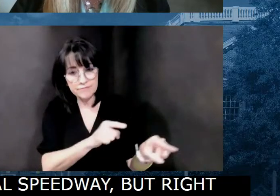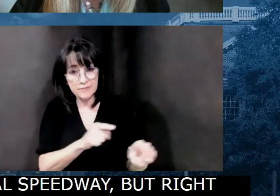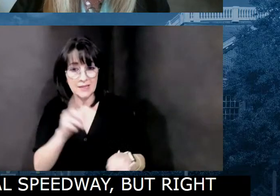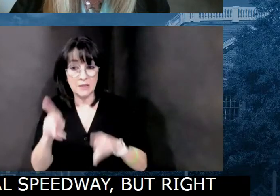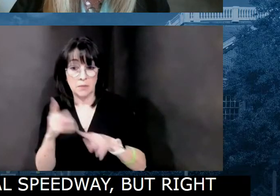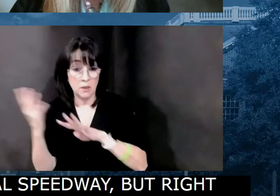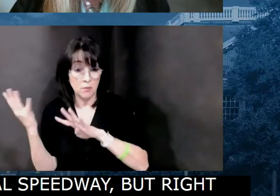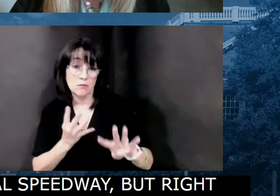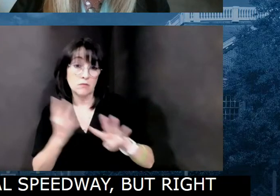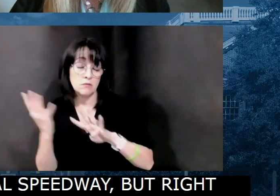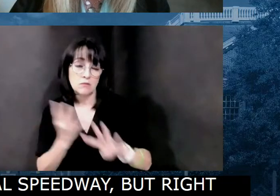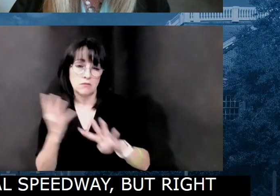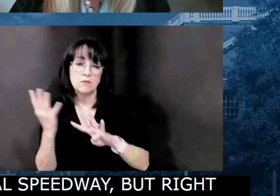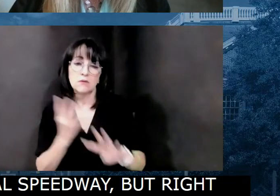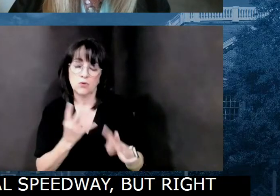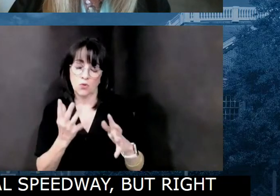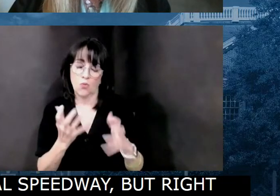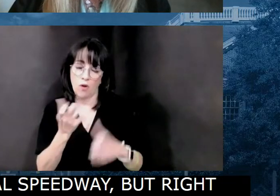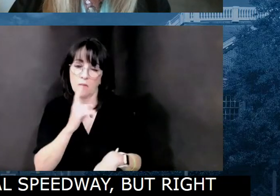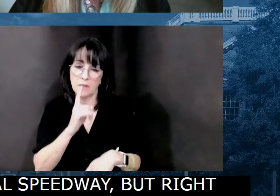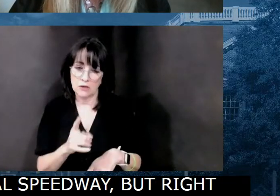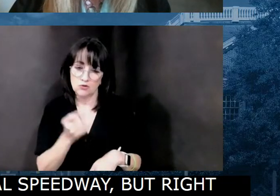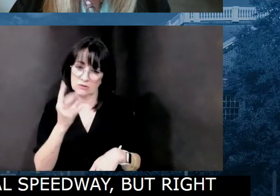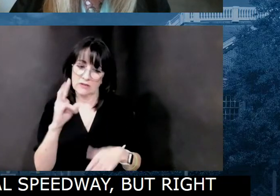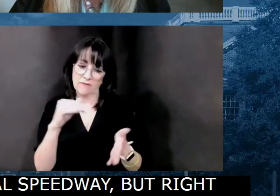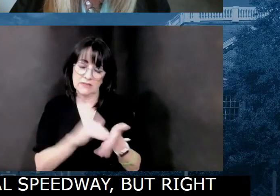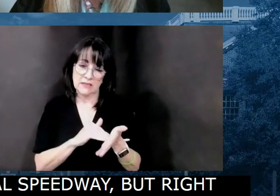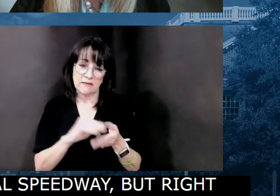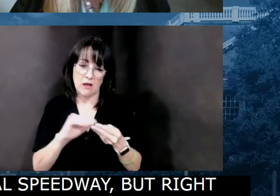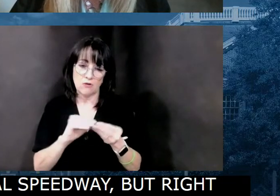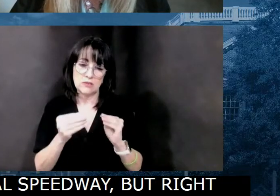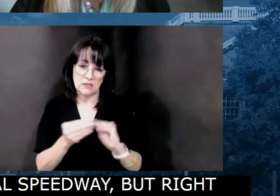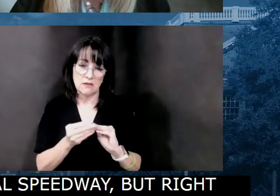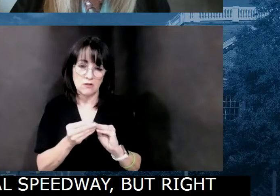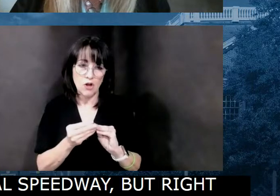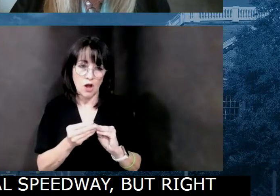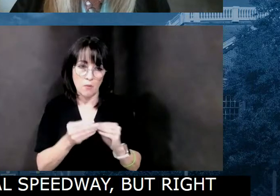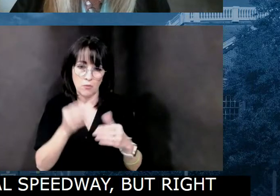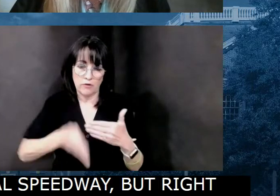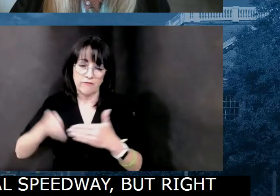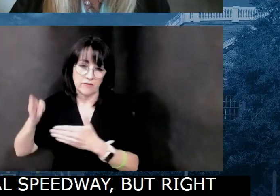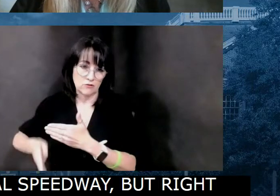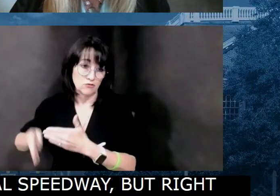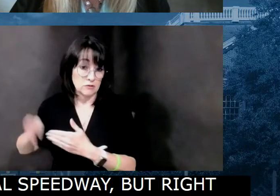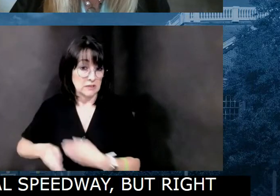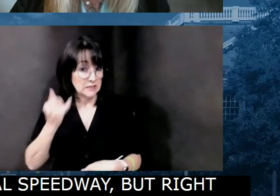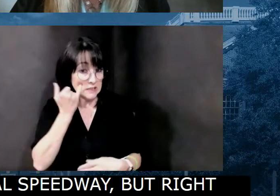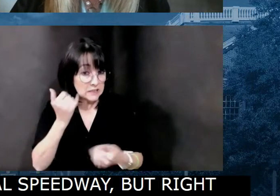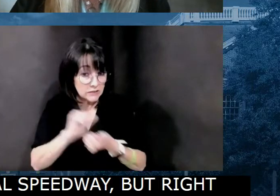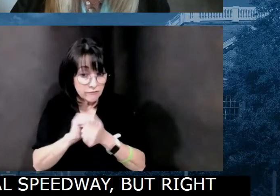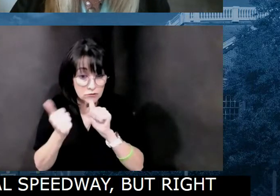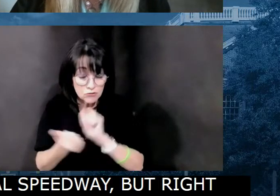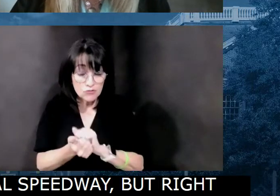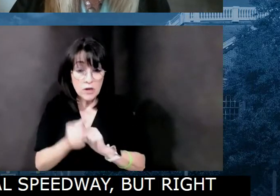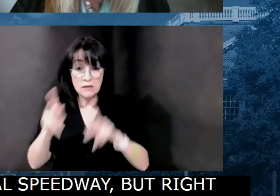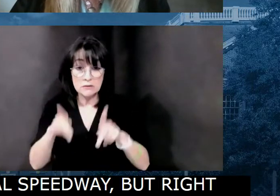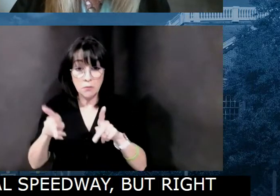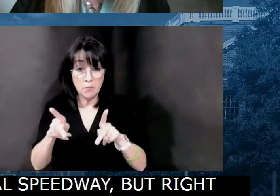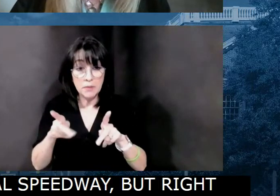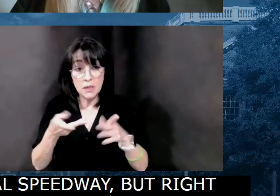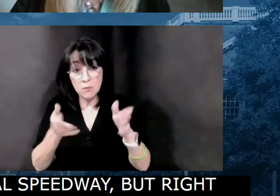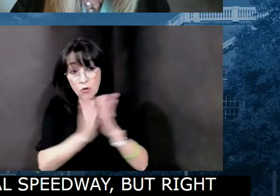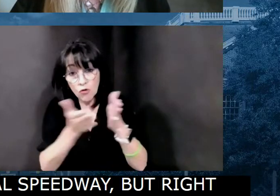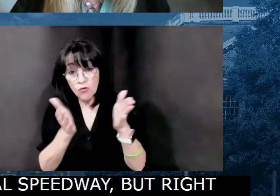those people and get them interested in getting vaccinated. So if for some reason the demand changed, we'll definitely turn that option back on. So if